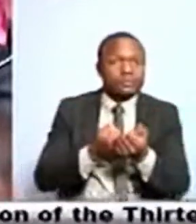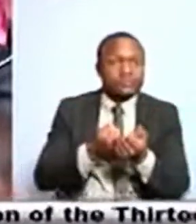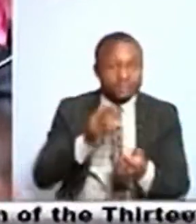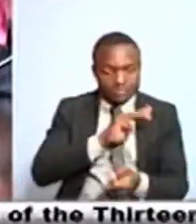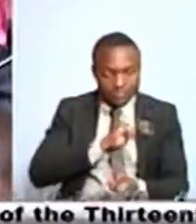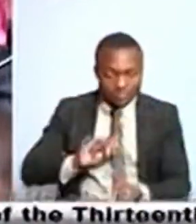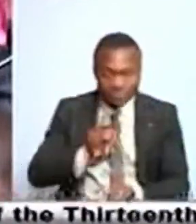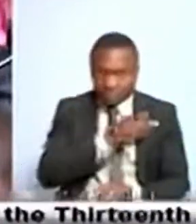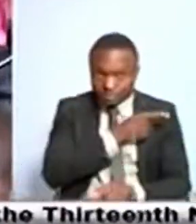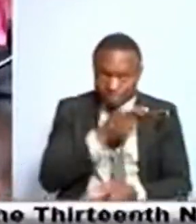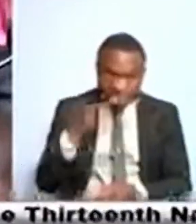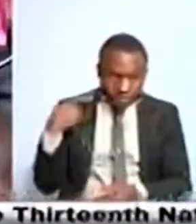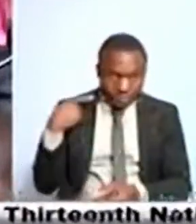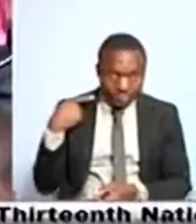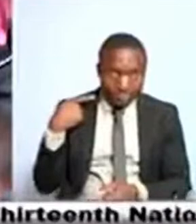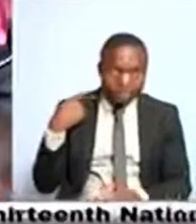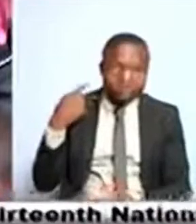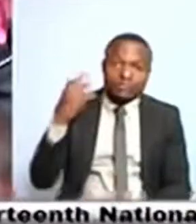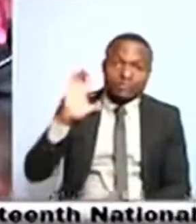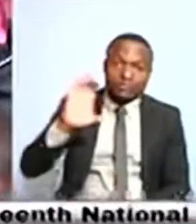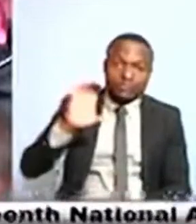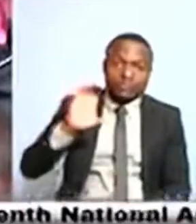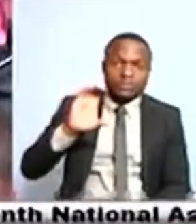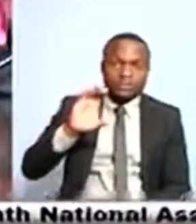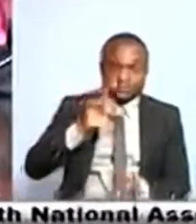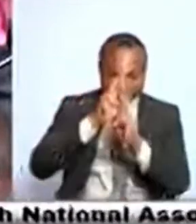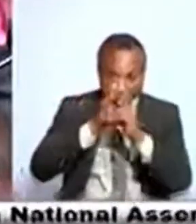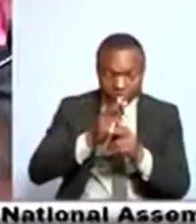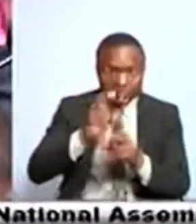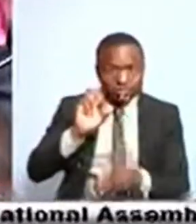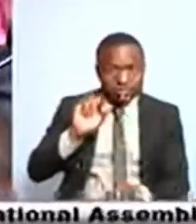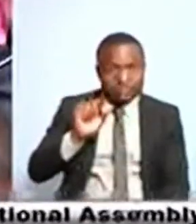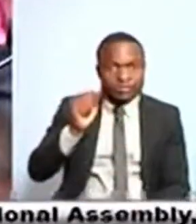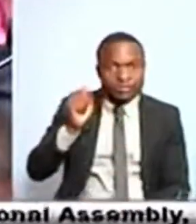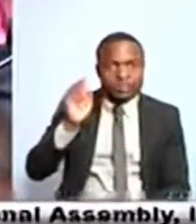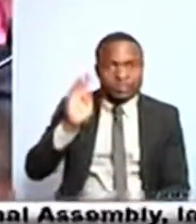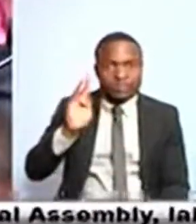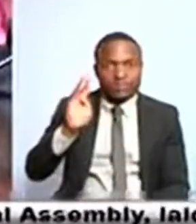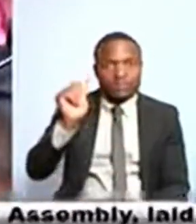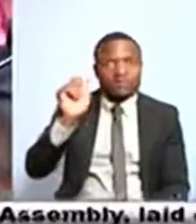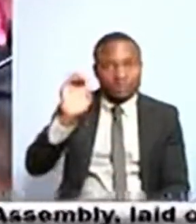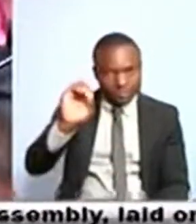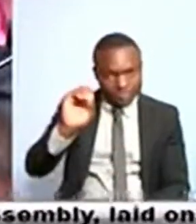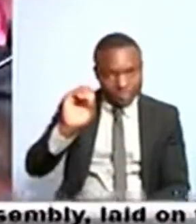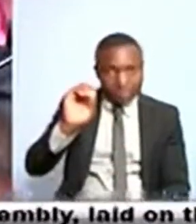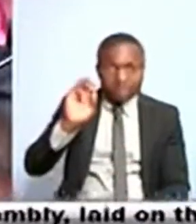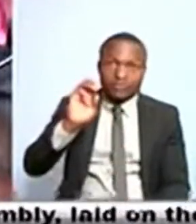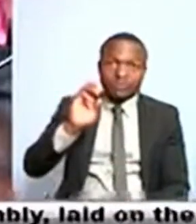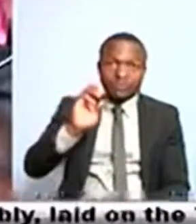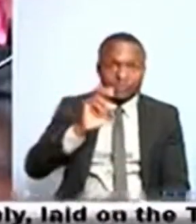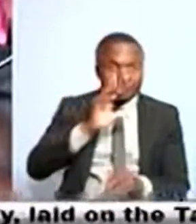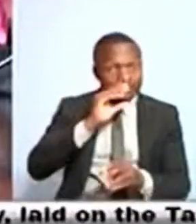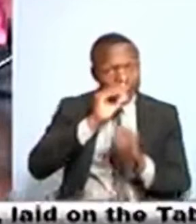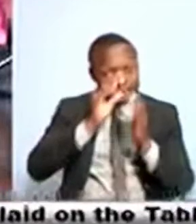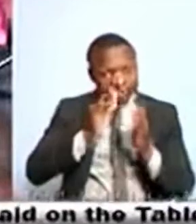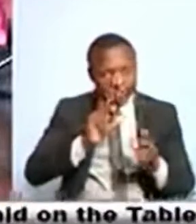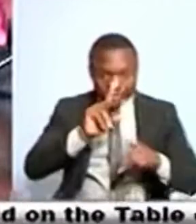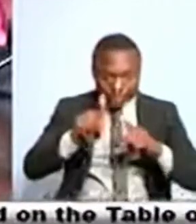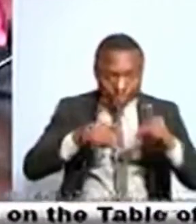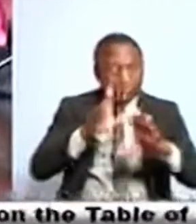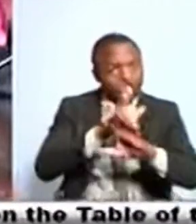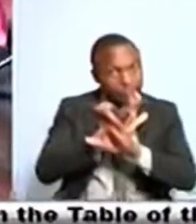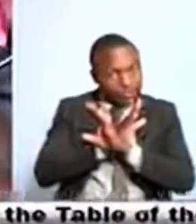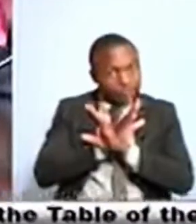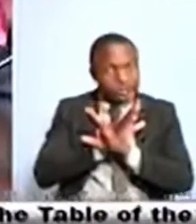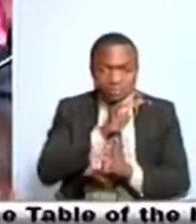Parliament for Chikankata constituency, Honorable Sabao. Madam Speaker, the people of Zambia, including members of